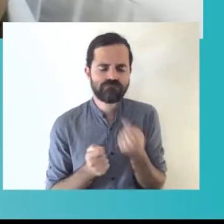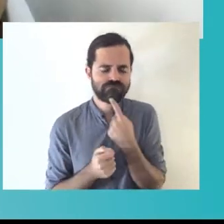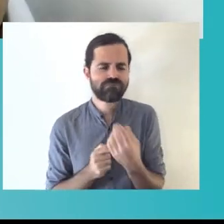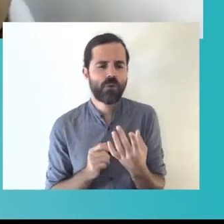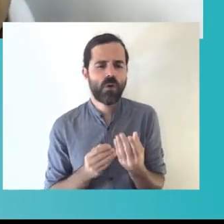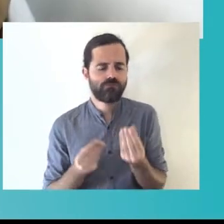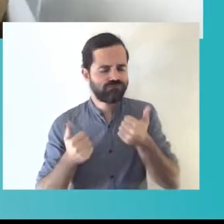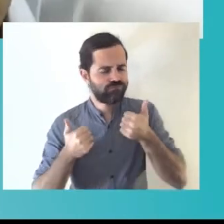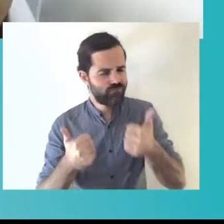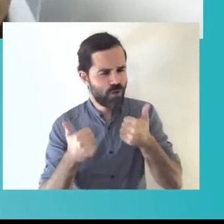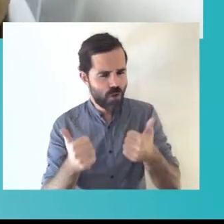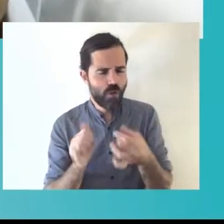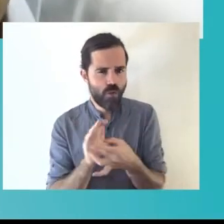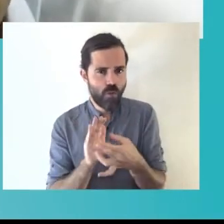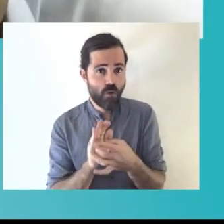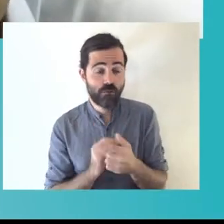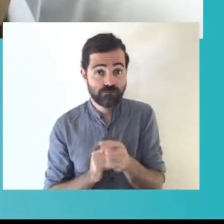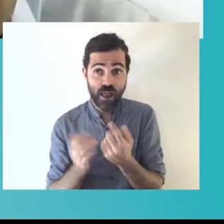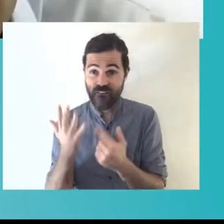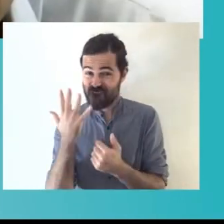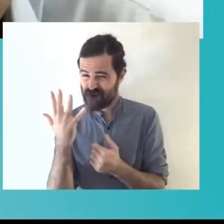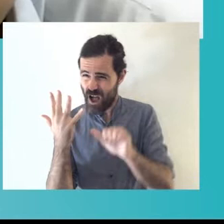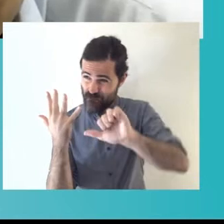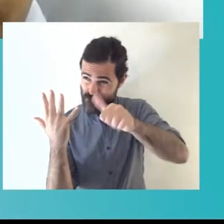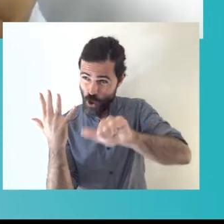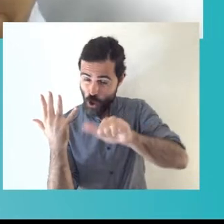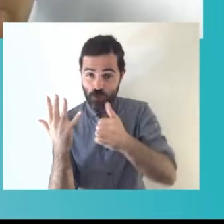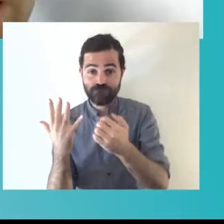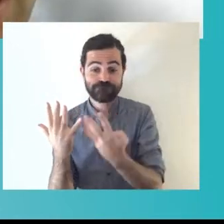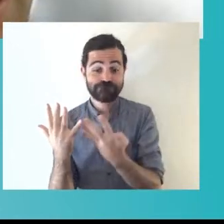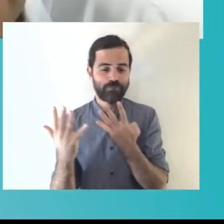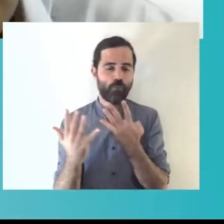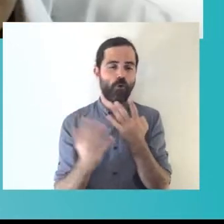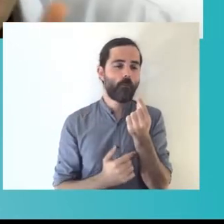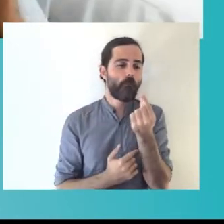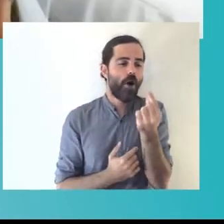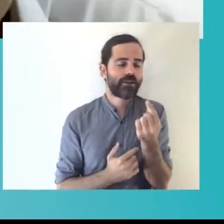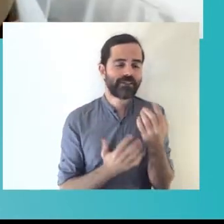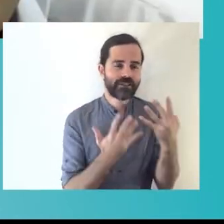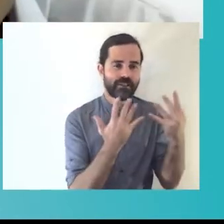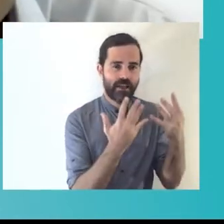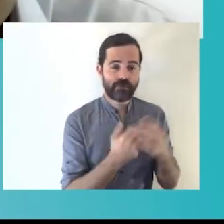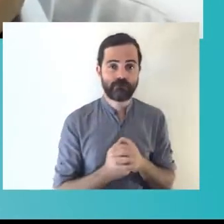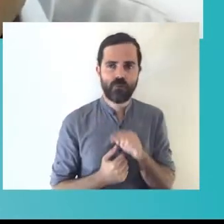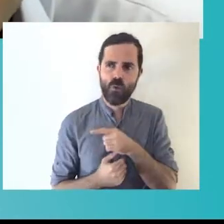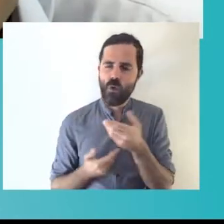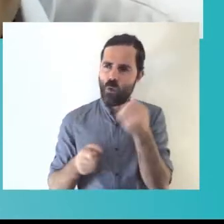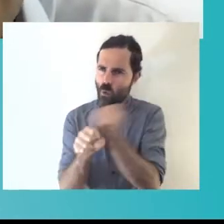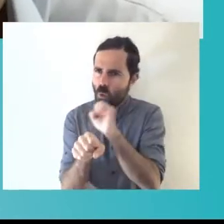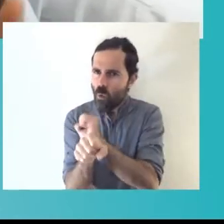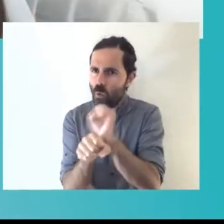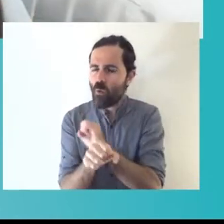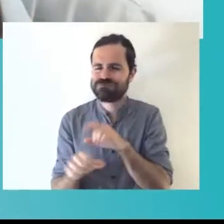managed to do so with very high quality, 4.9 out of 5. As I was saying before, we've managed to close deals